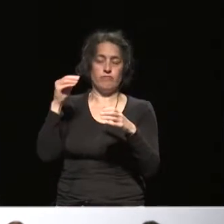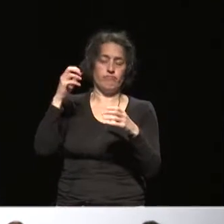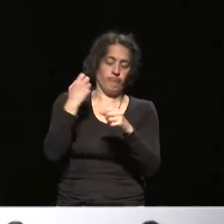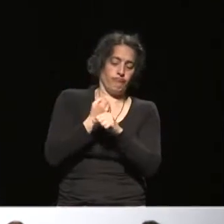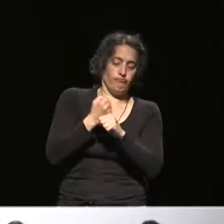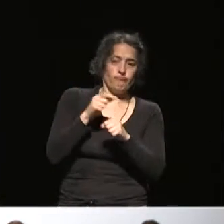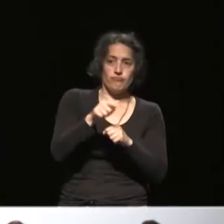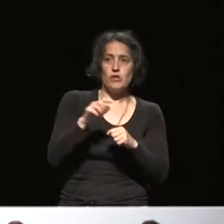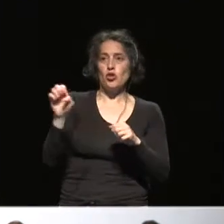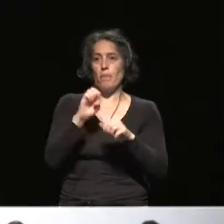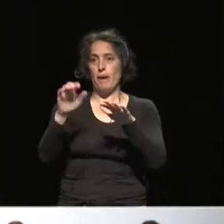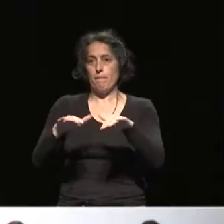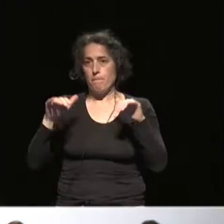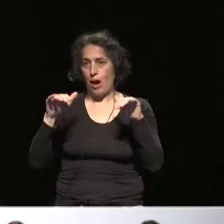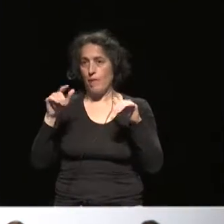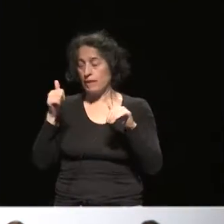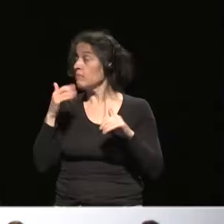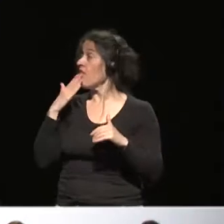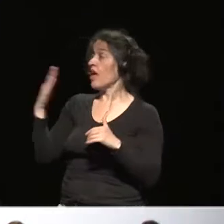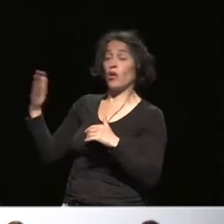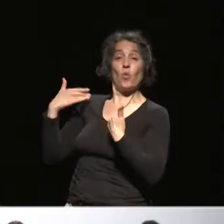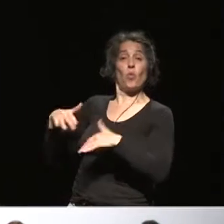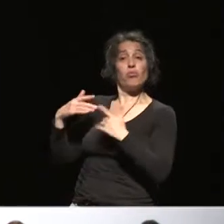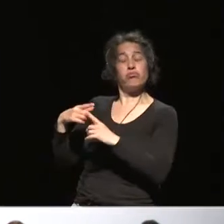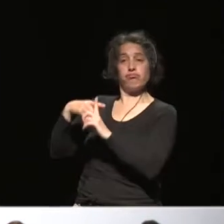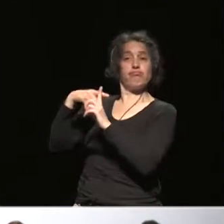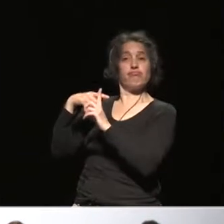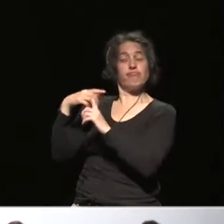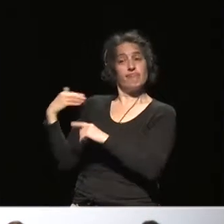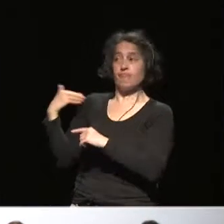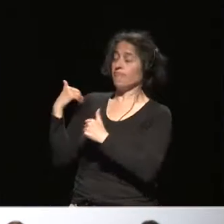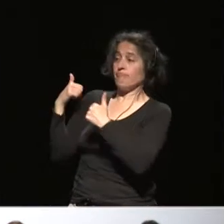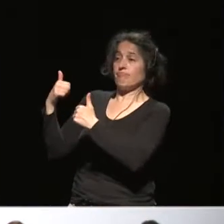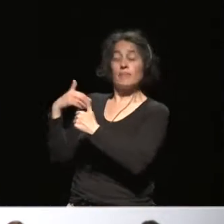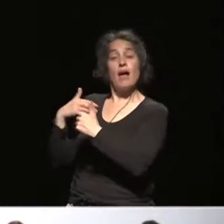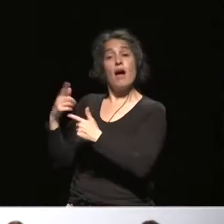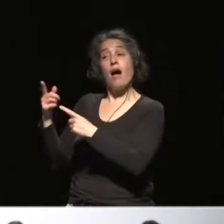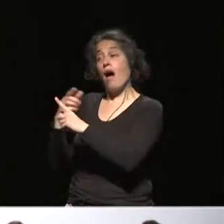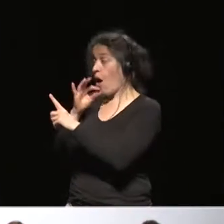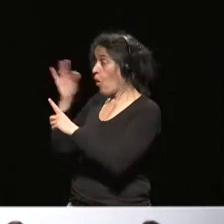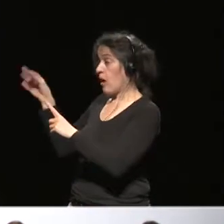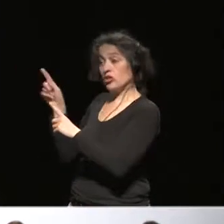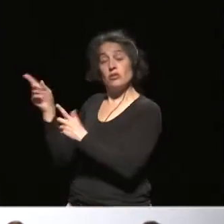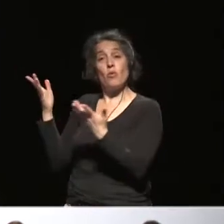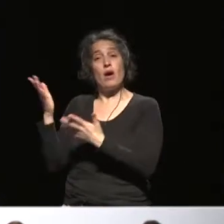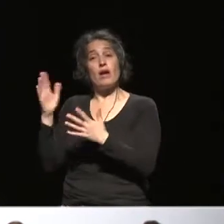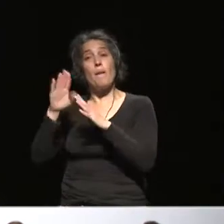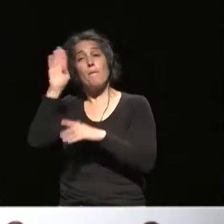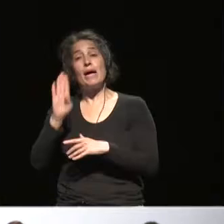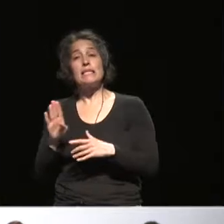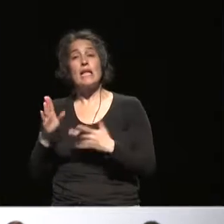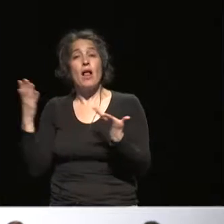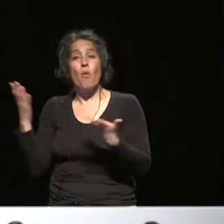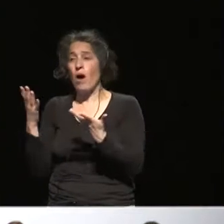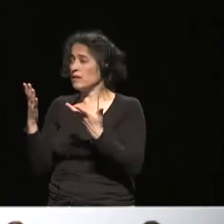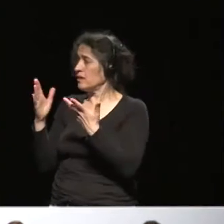very encouraging statement. What I would like to know, what you're doing in Brazil, particularly in your group, like what are you presenting and who